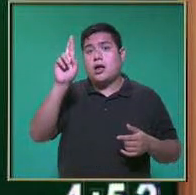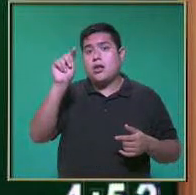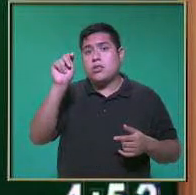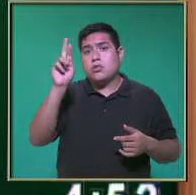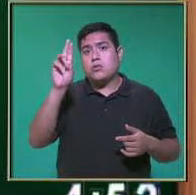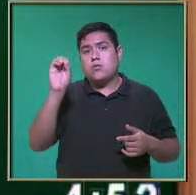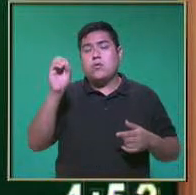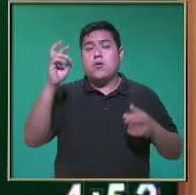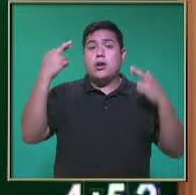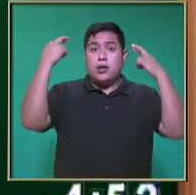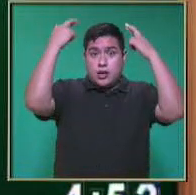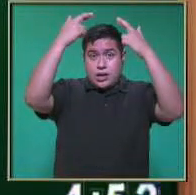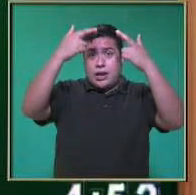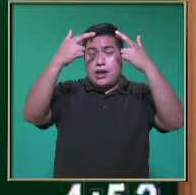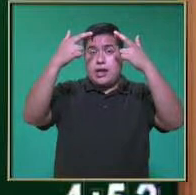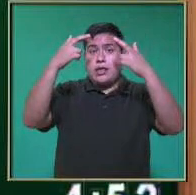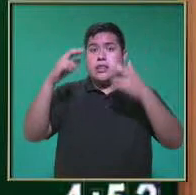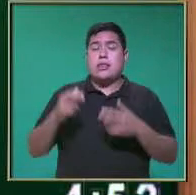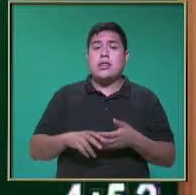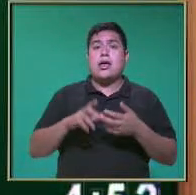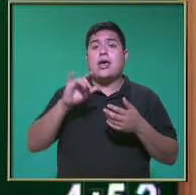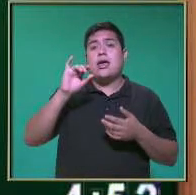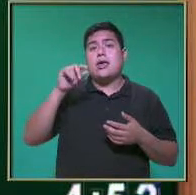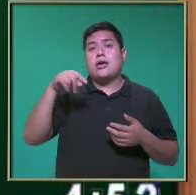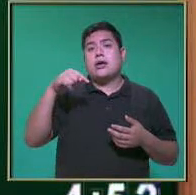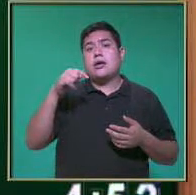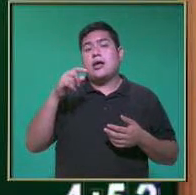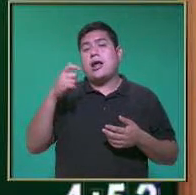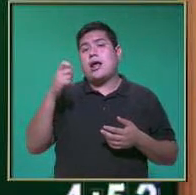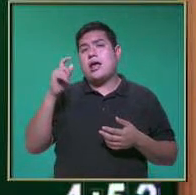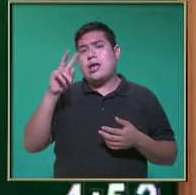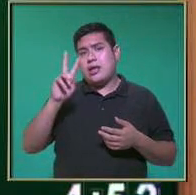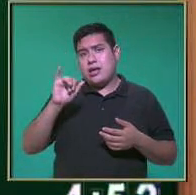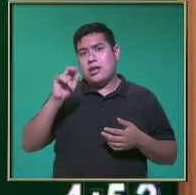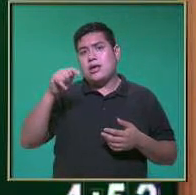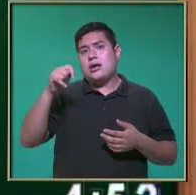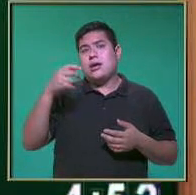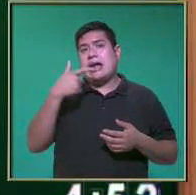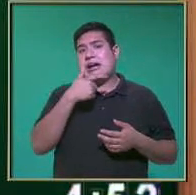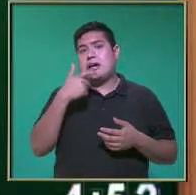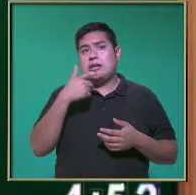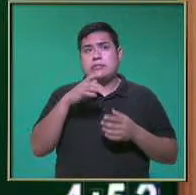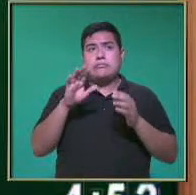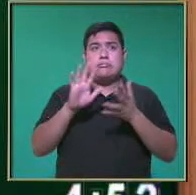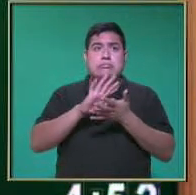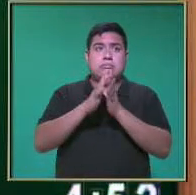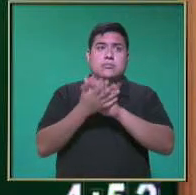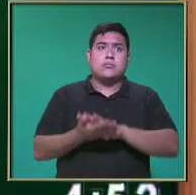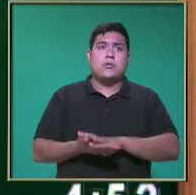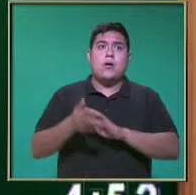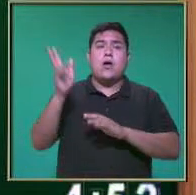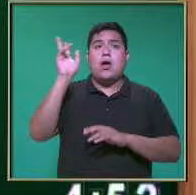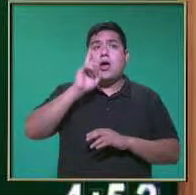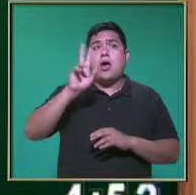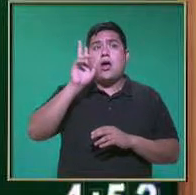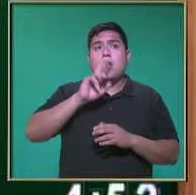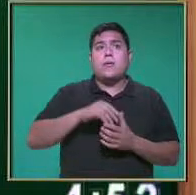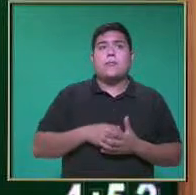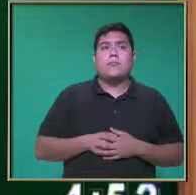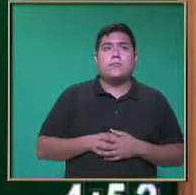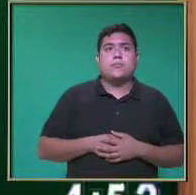rey de Inglaterra. Dice, How Arthur Became King of England, an extract from The Death of Arthur by Sir Thomas